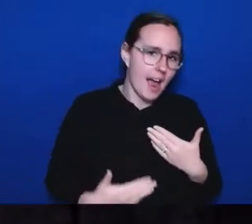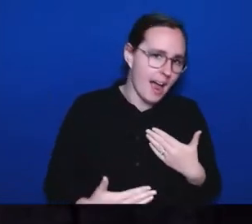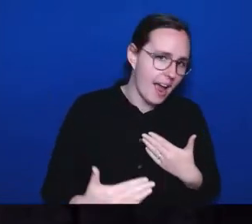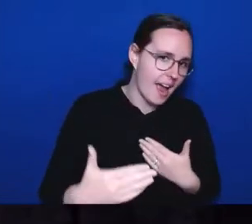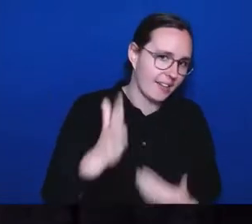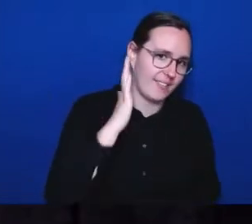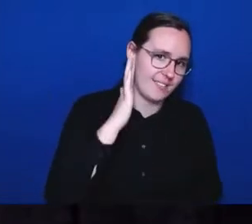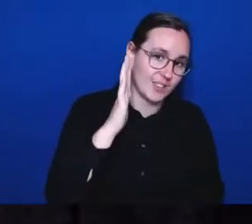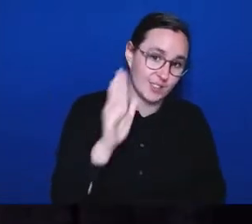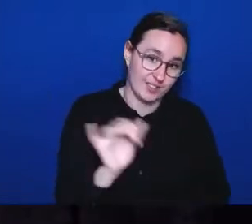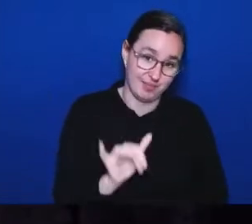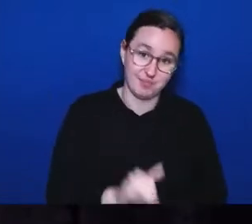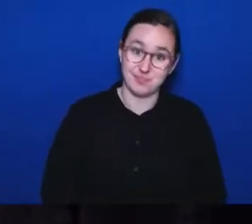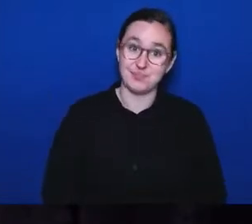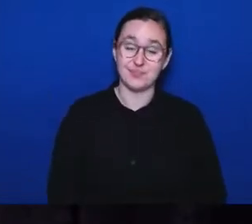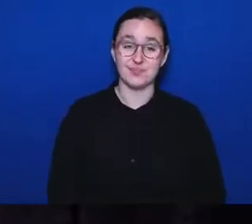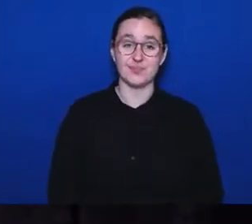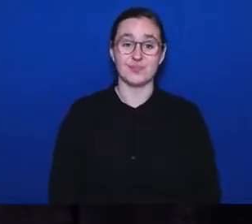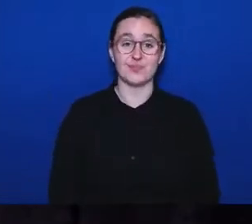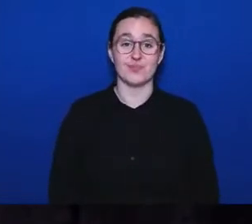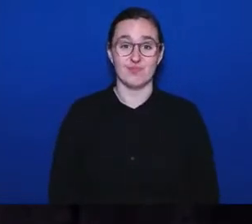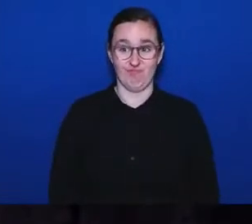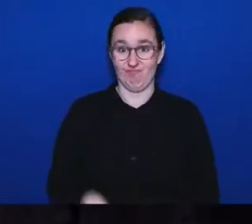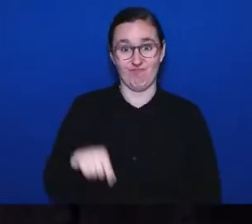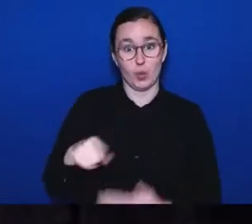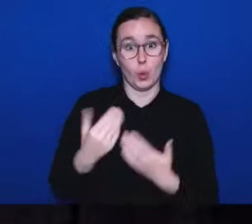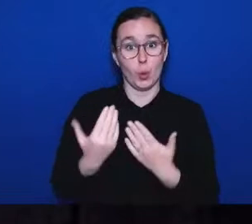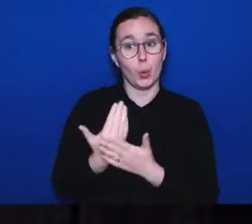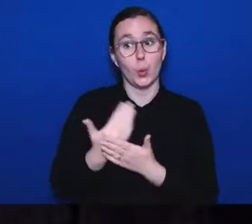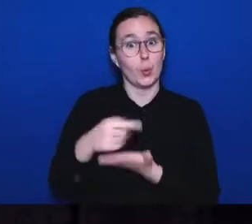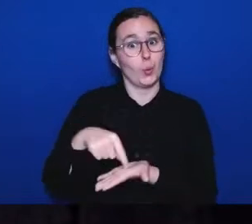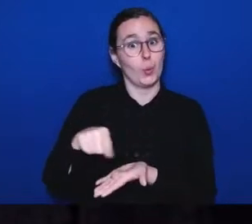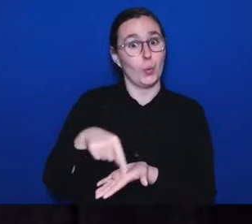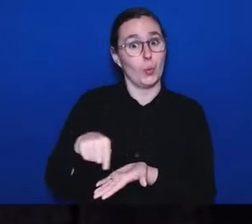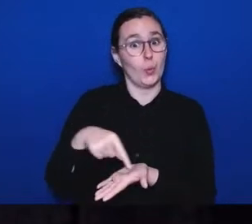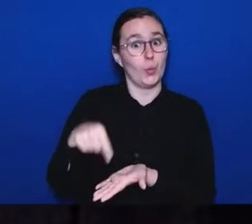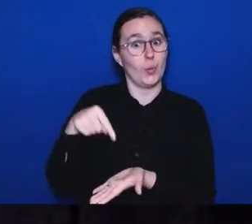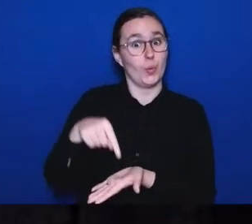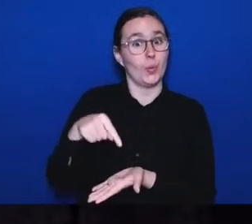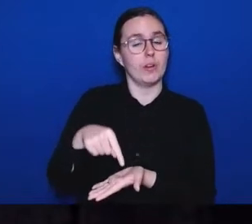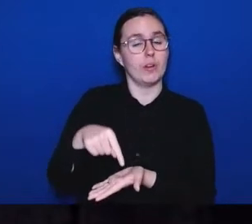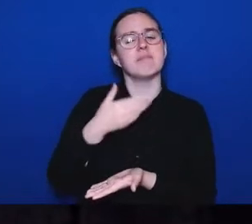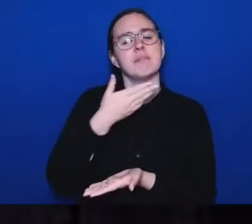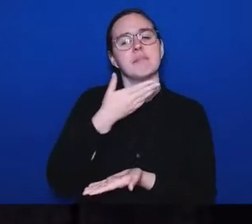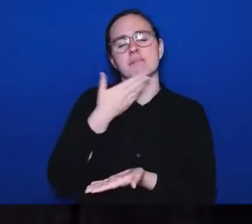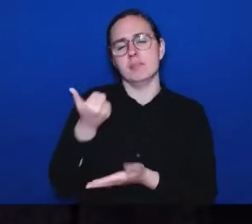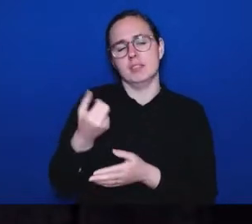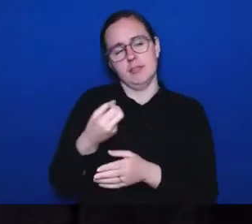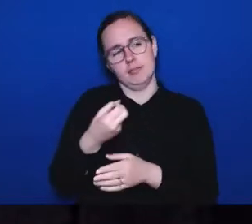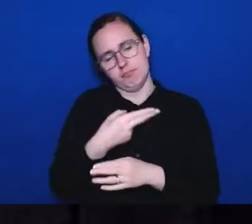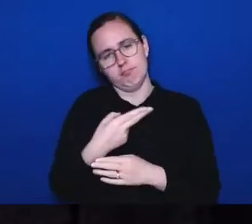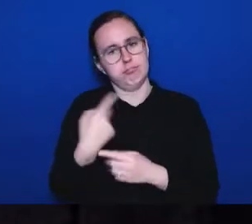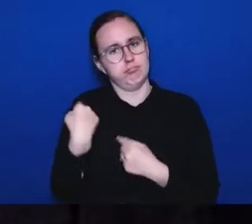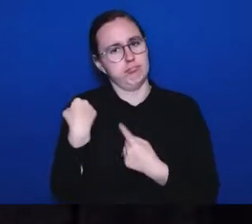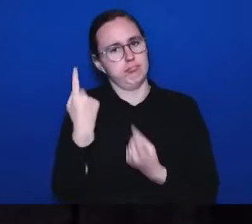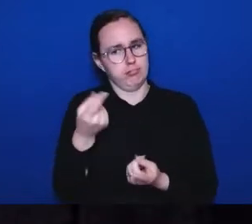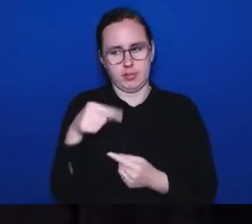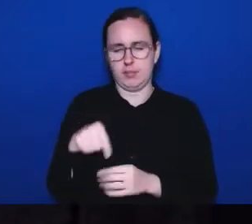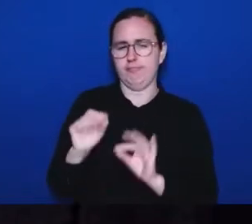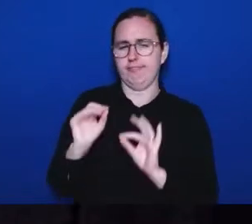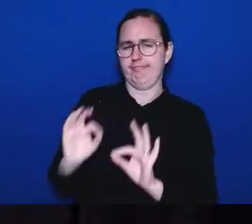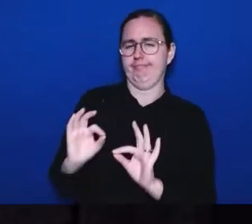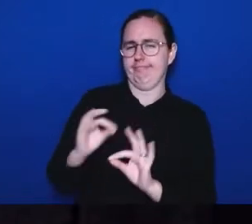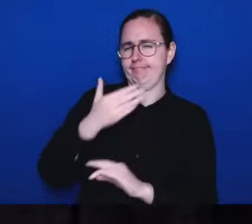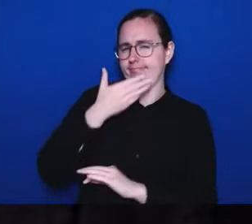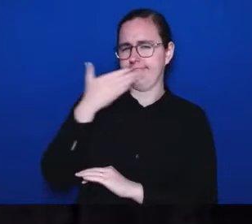The new payment model is, simply put, a much better arrangement than continuing on in fee-for-service, and we are confident that